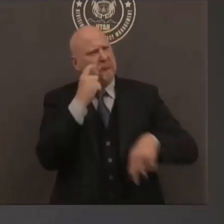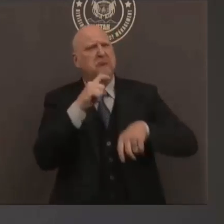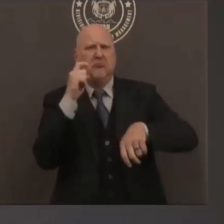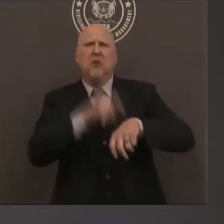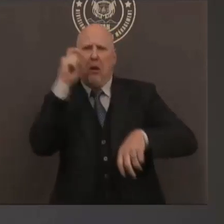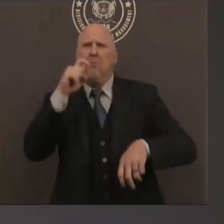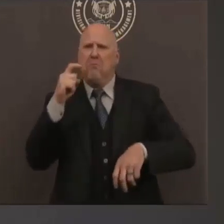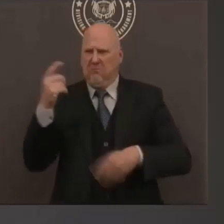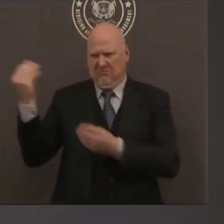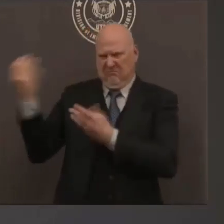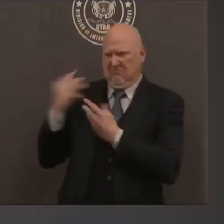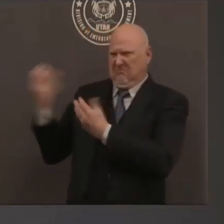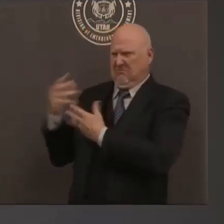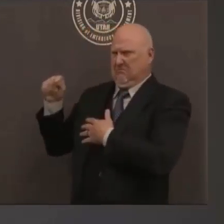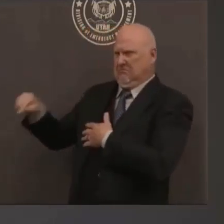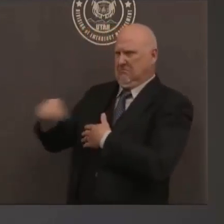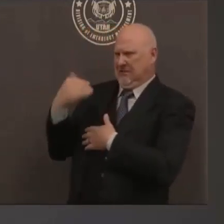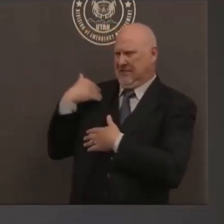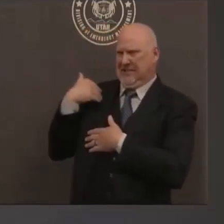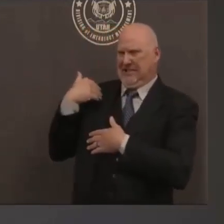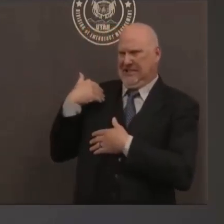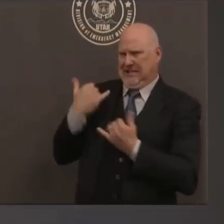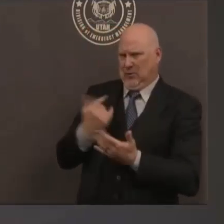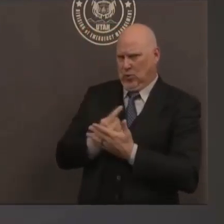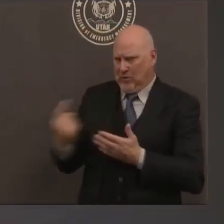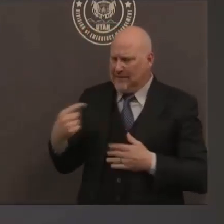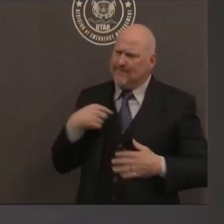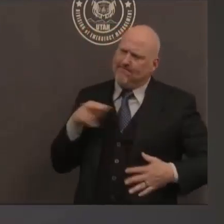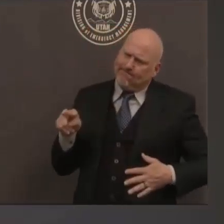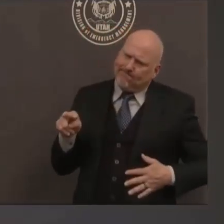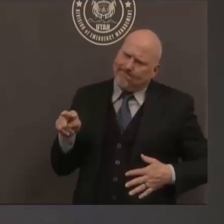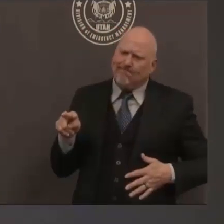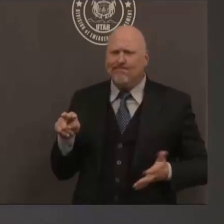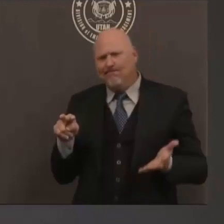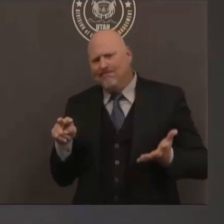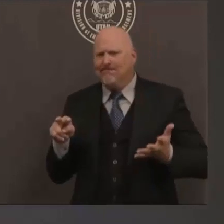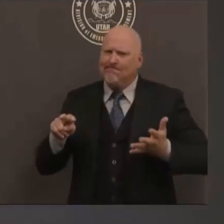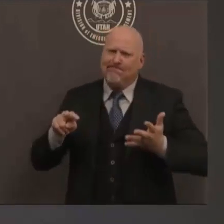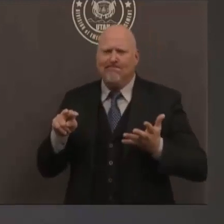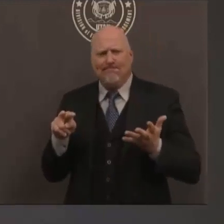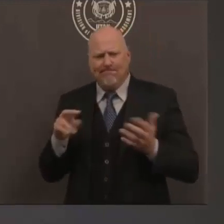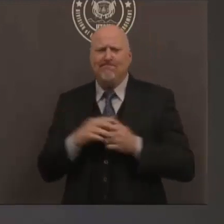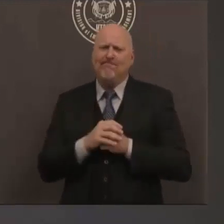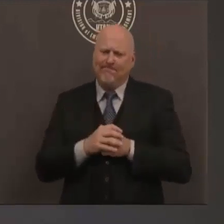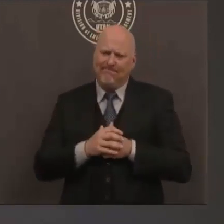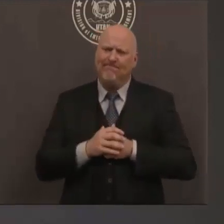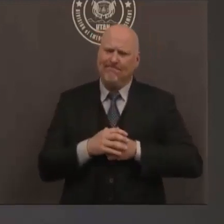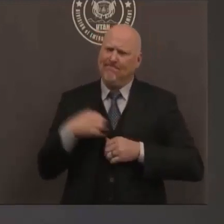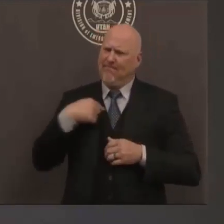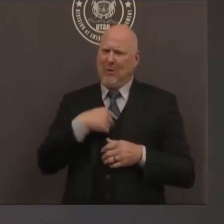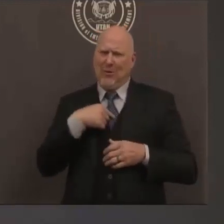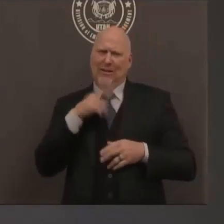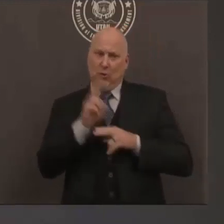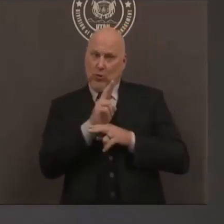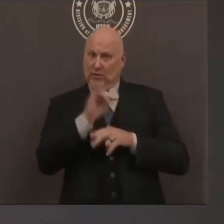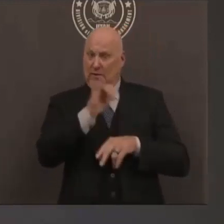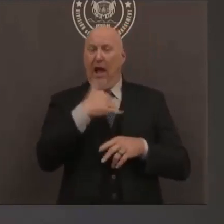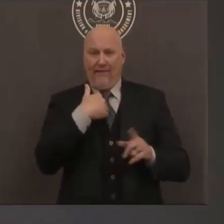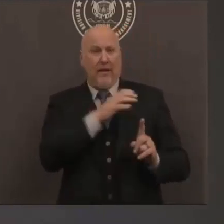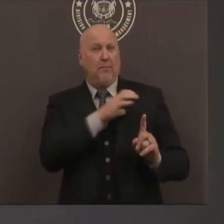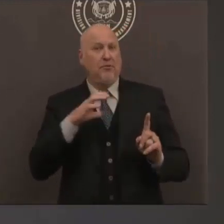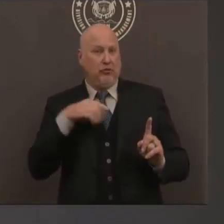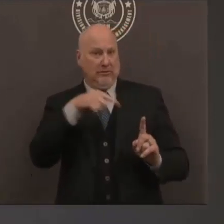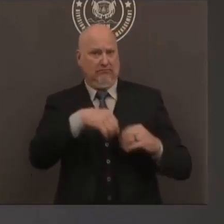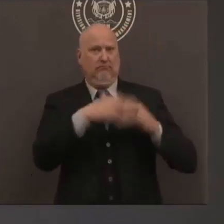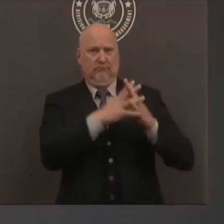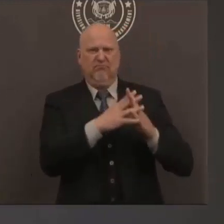plan has informed us as far as what we should be doing. And we have this now a commission formulated by the legislature, which